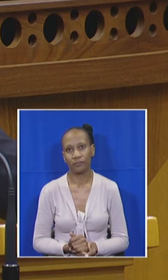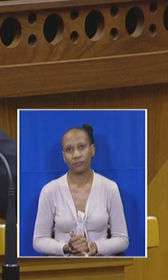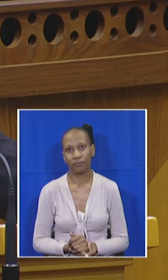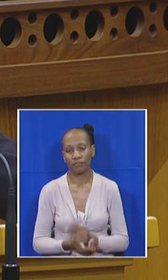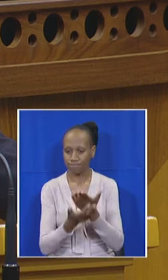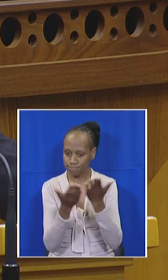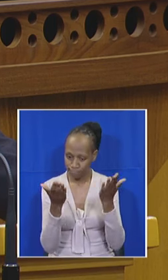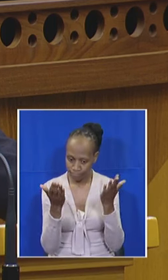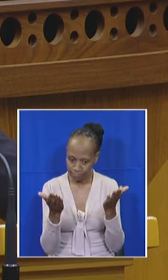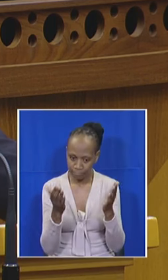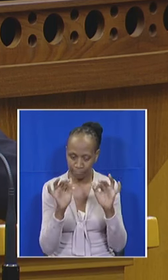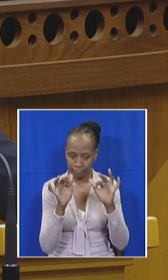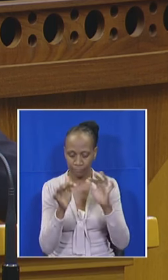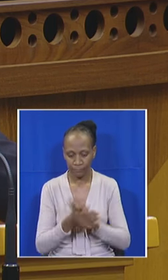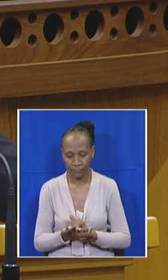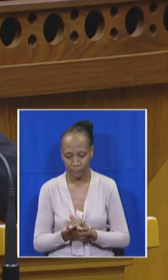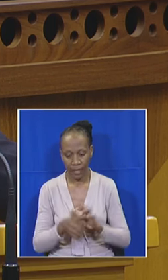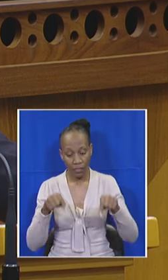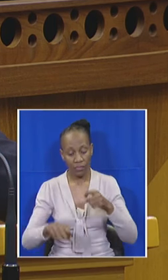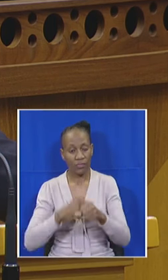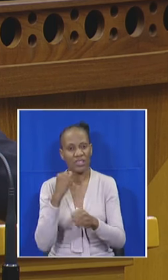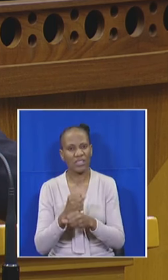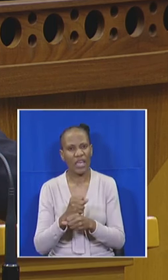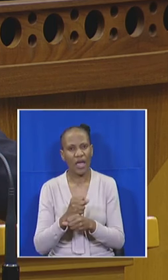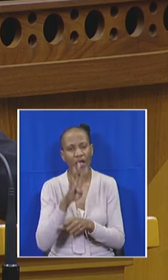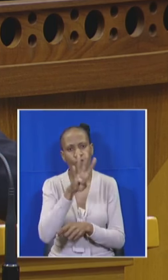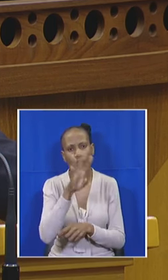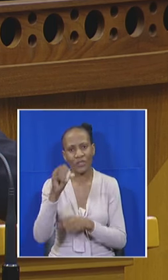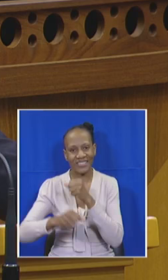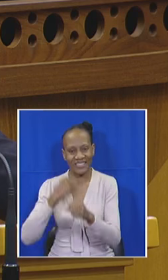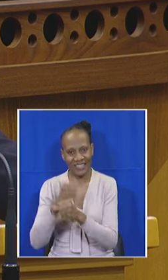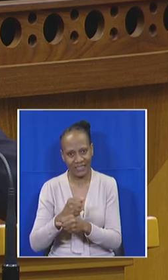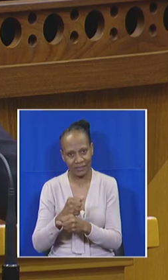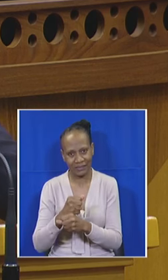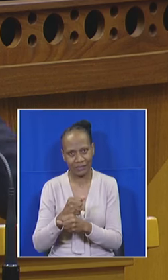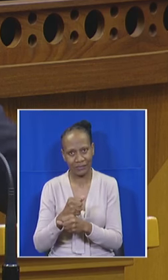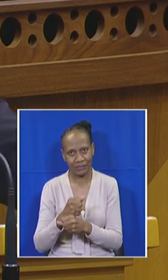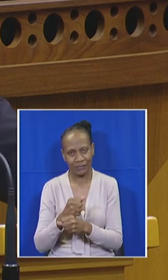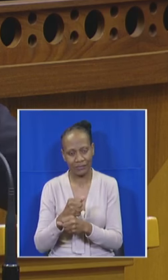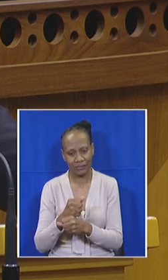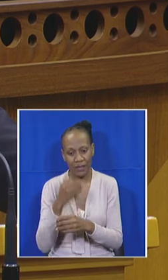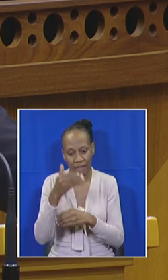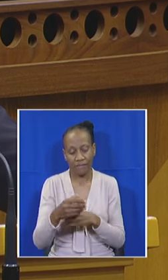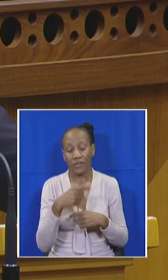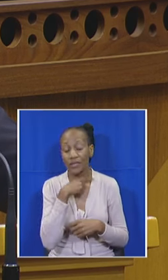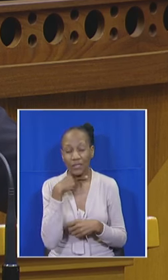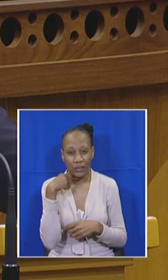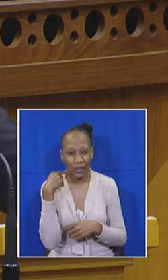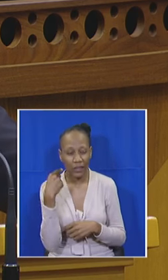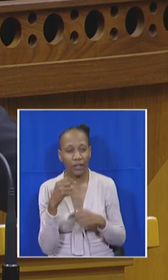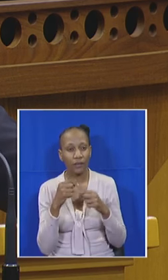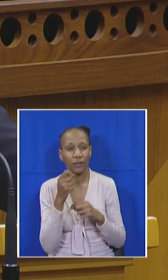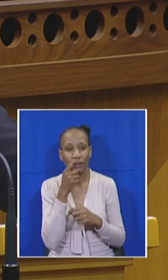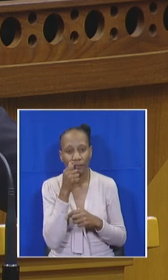Compatriots, this year marks the 40th anniversary of the murder of Mr.